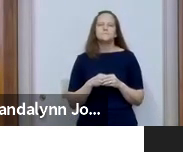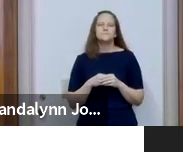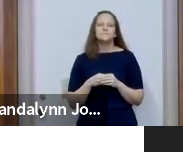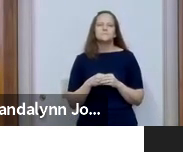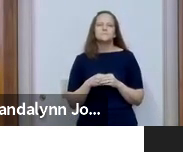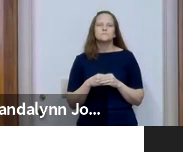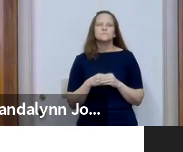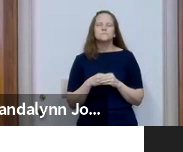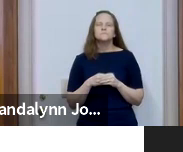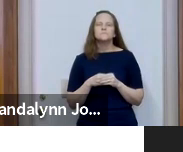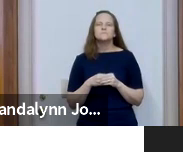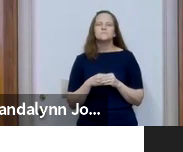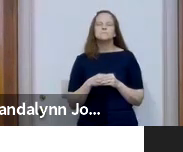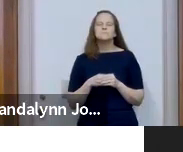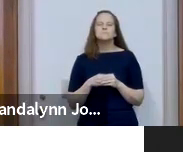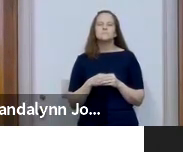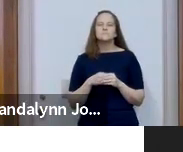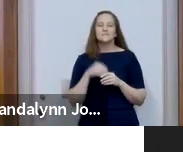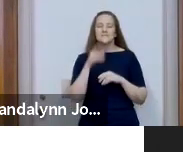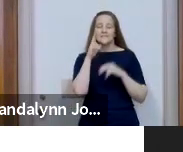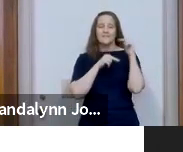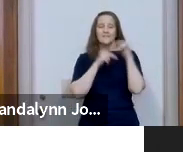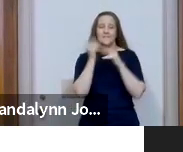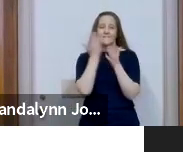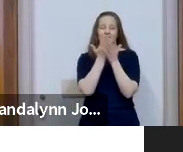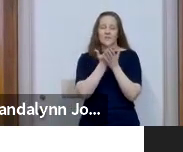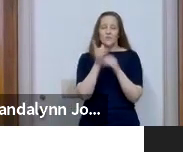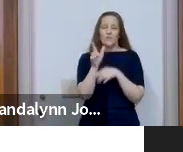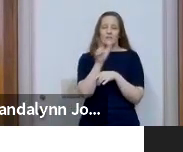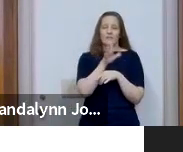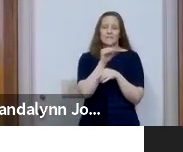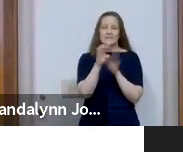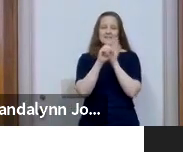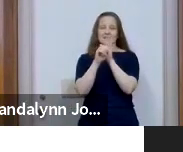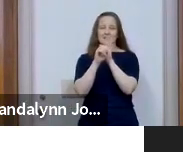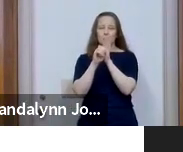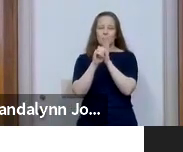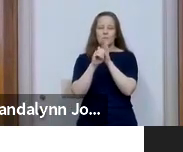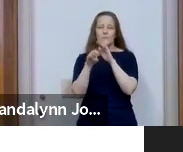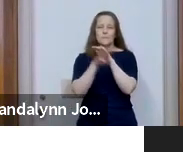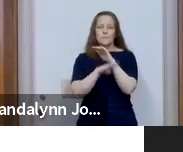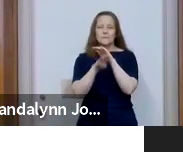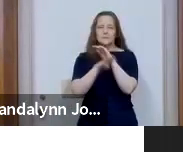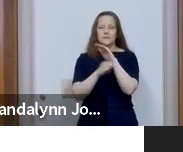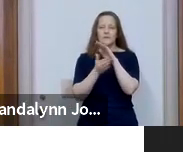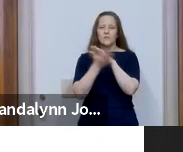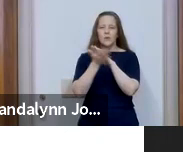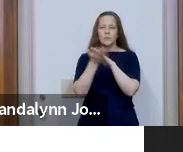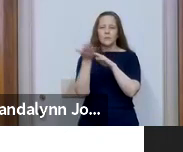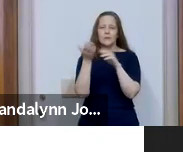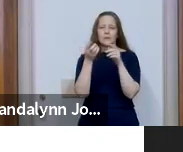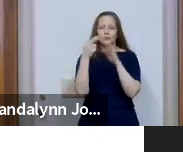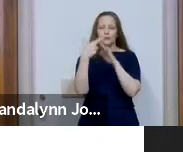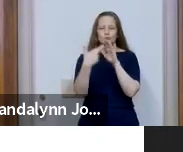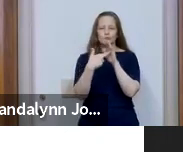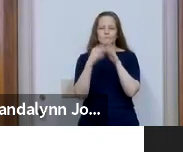Just some fun facts on the left, and then an example of a basically a operating protocol we put together. So on the left, you